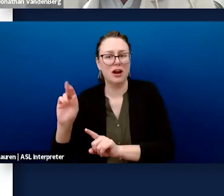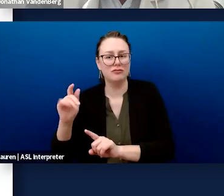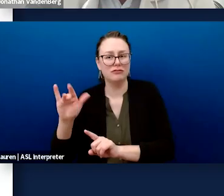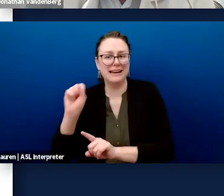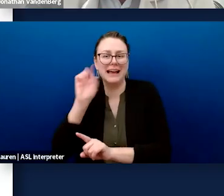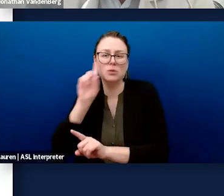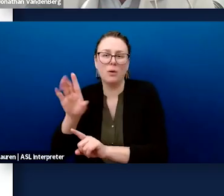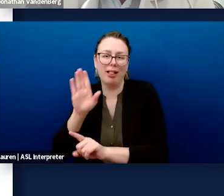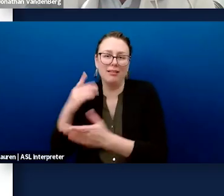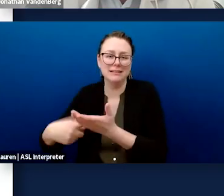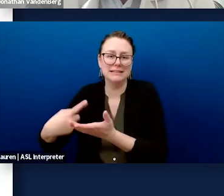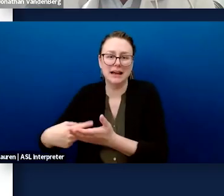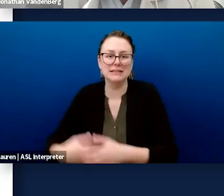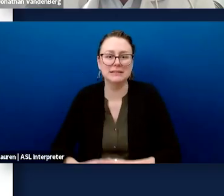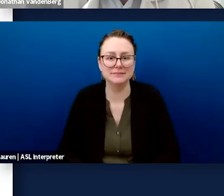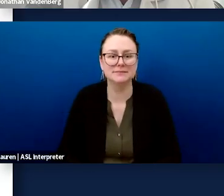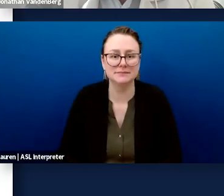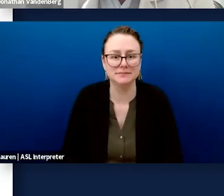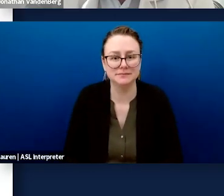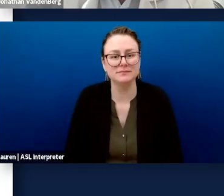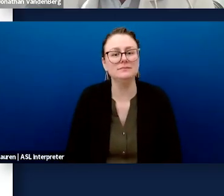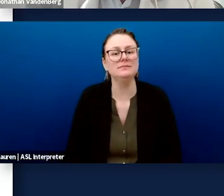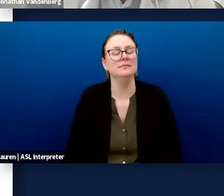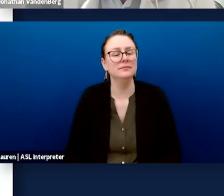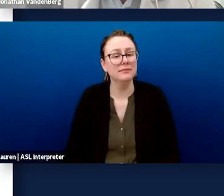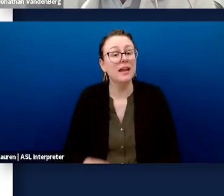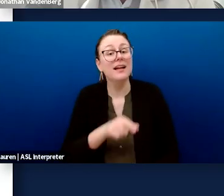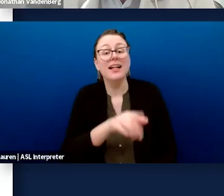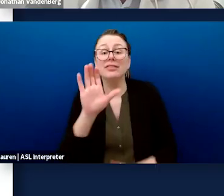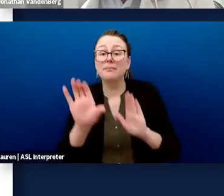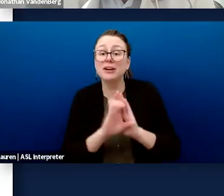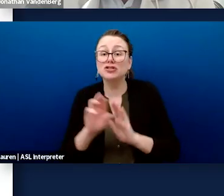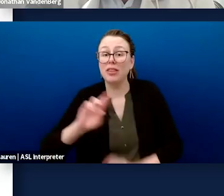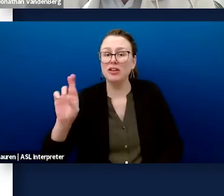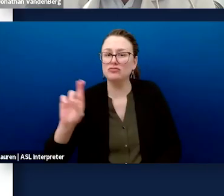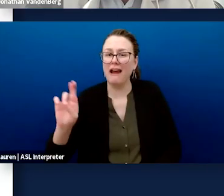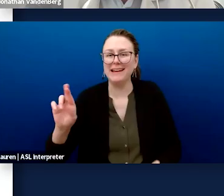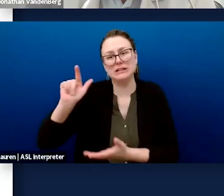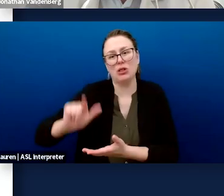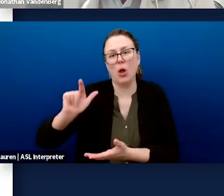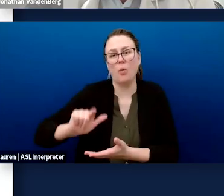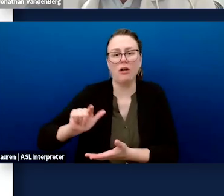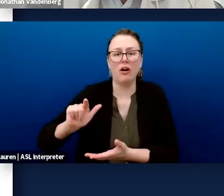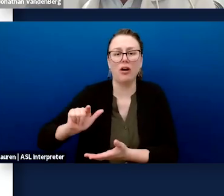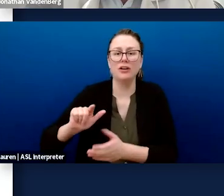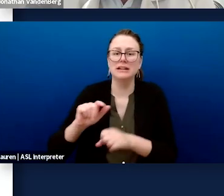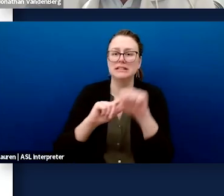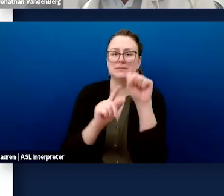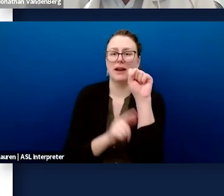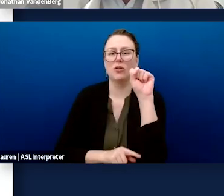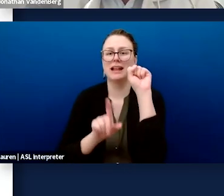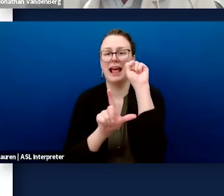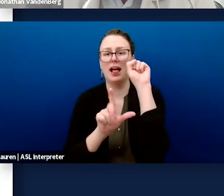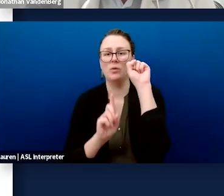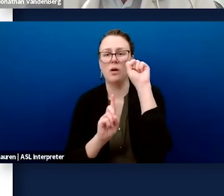This picture over on the right is a picture of that lower spinal cord. And so this is at the L1 to L2